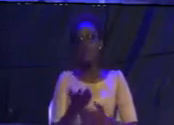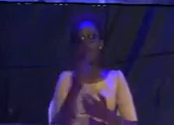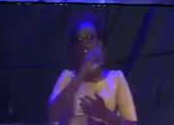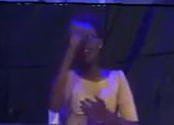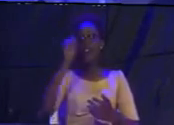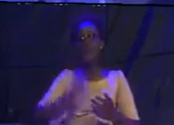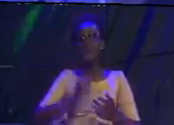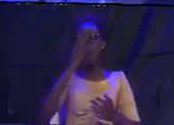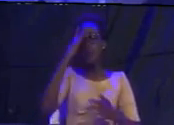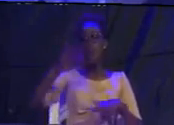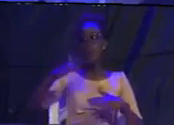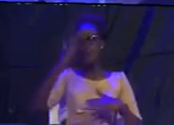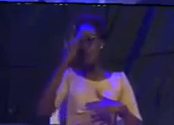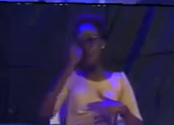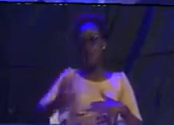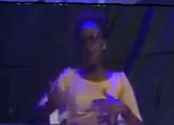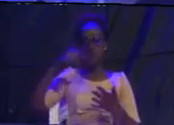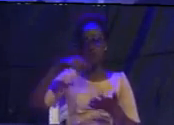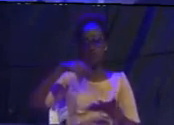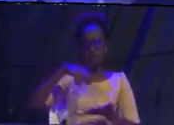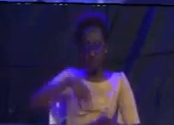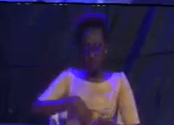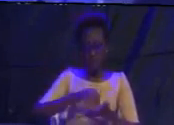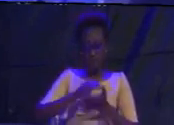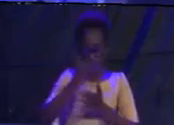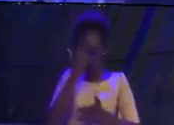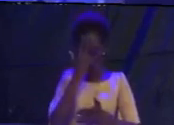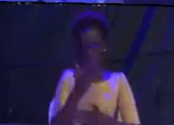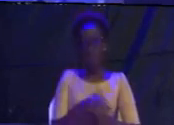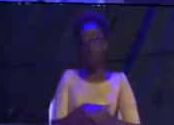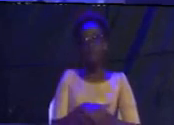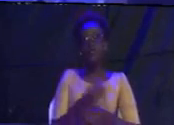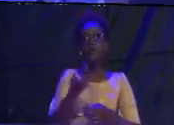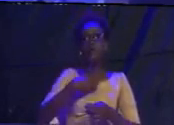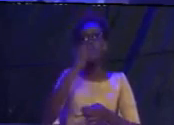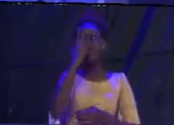Africa. Why do you lie thus on your face?